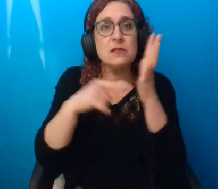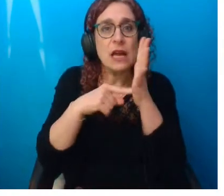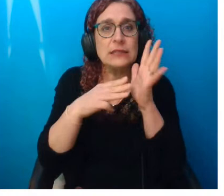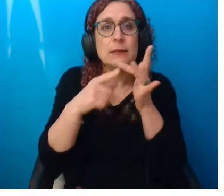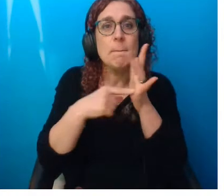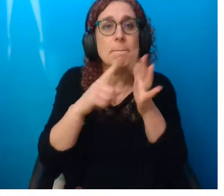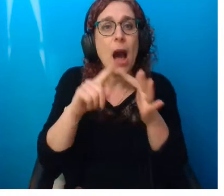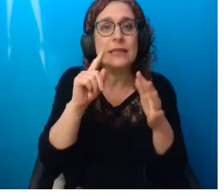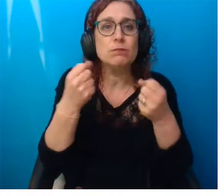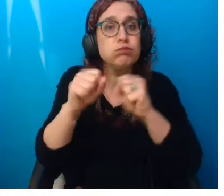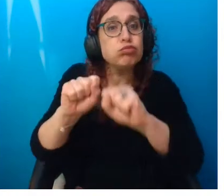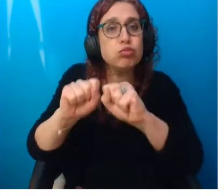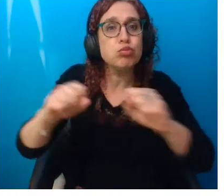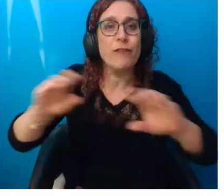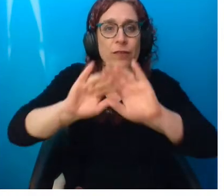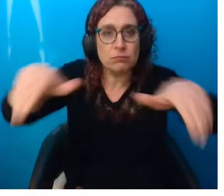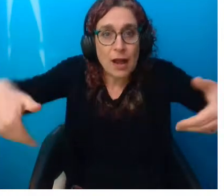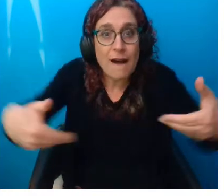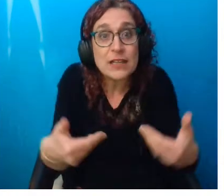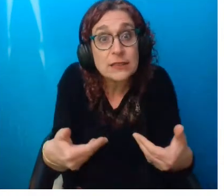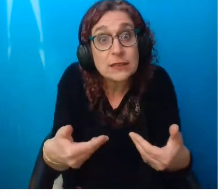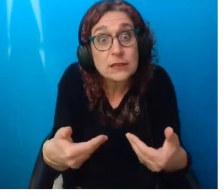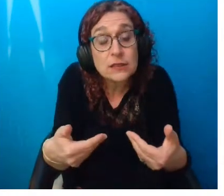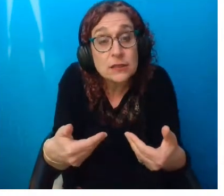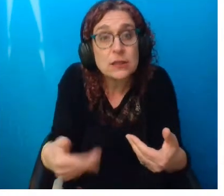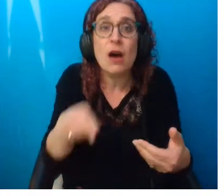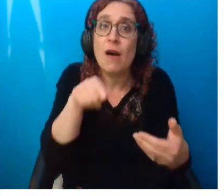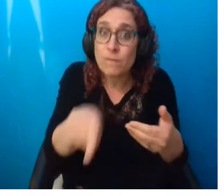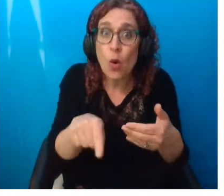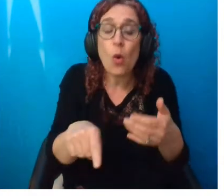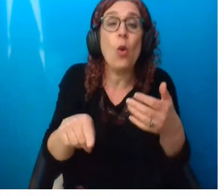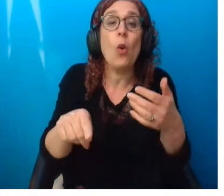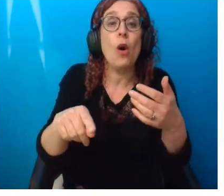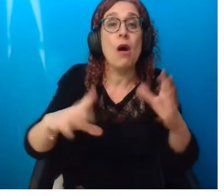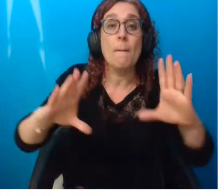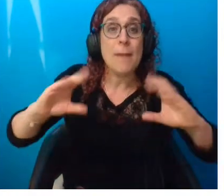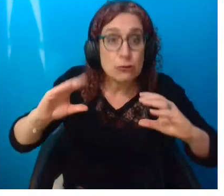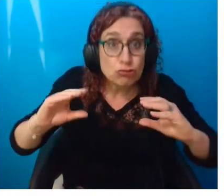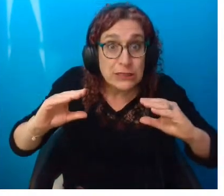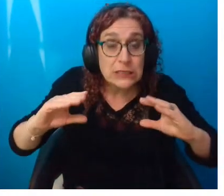and duvet is a